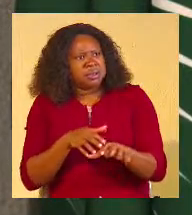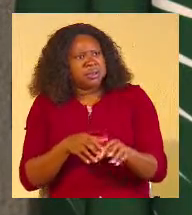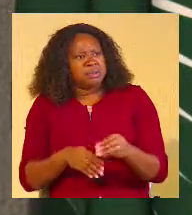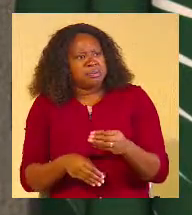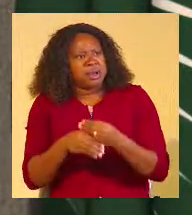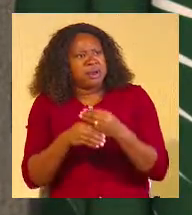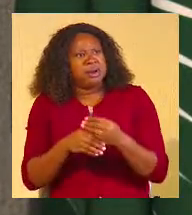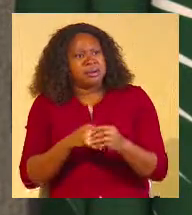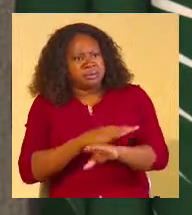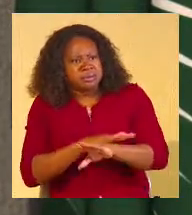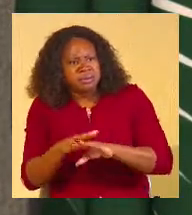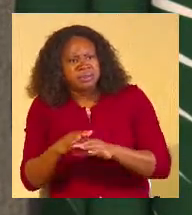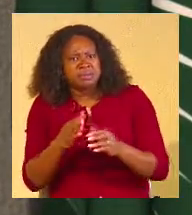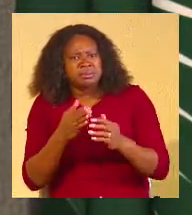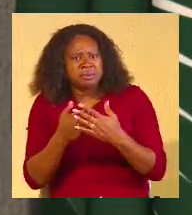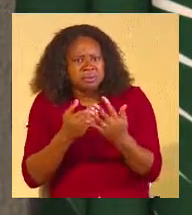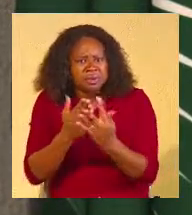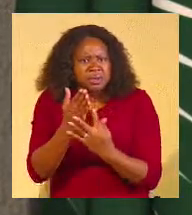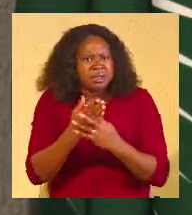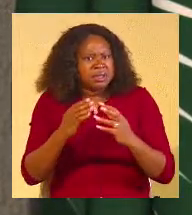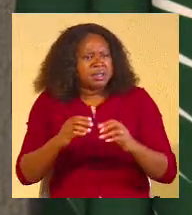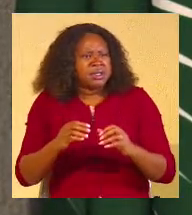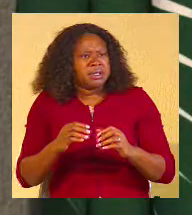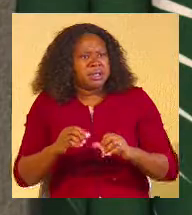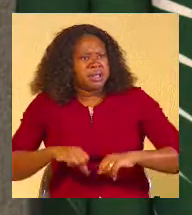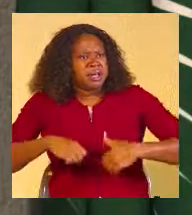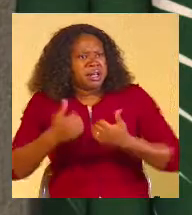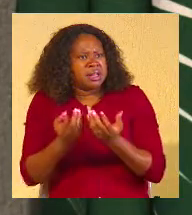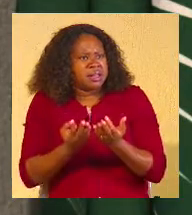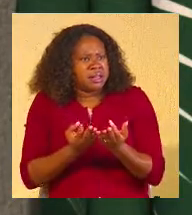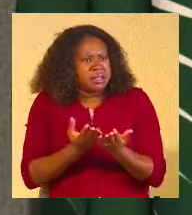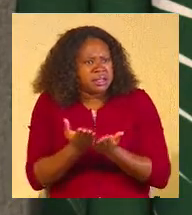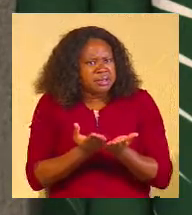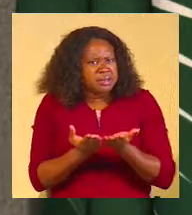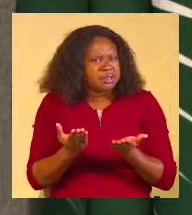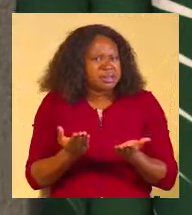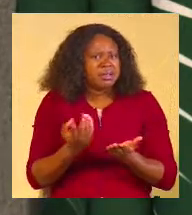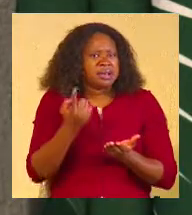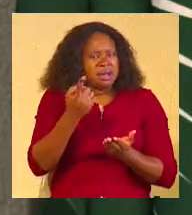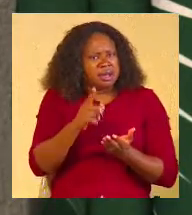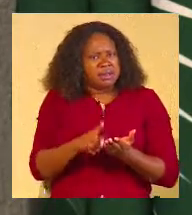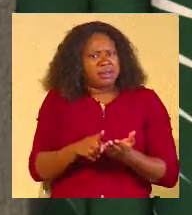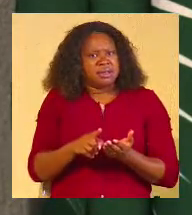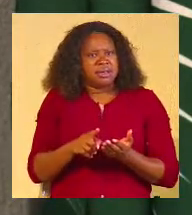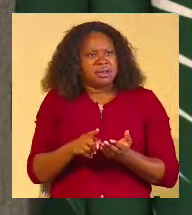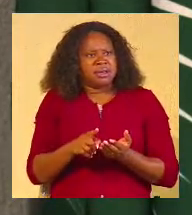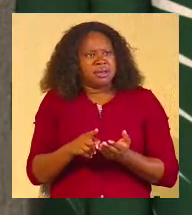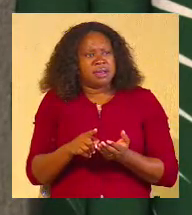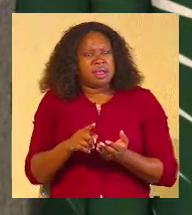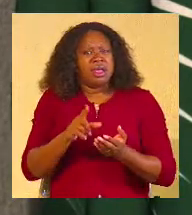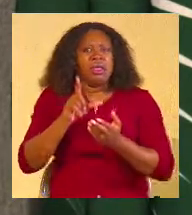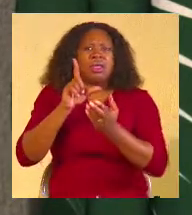additional protocols to access the health facilities, but that should not deter them